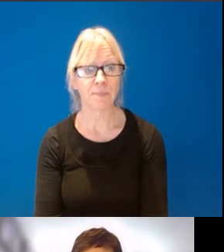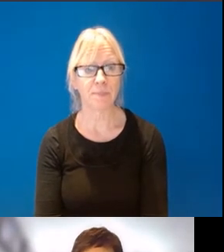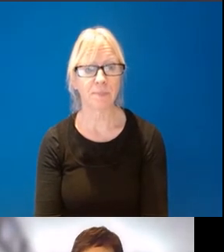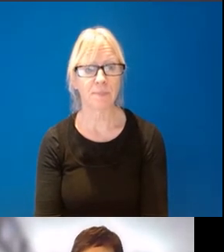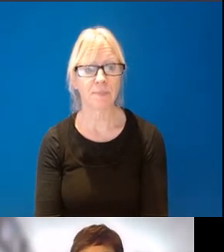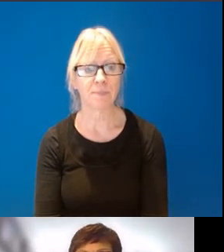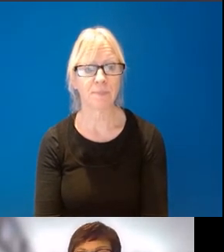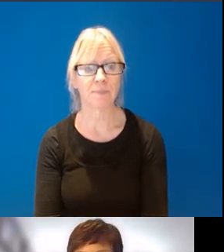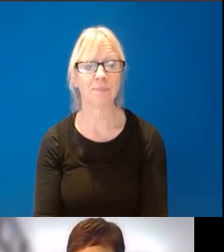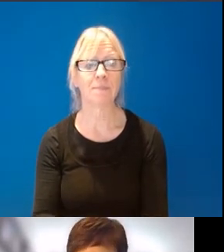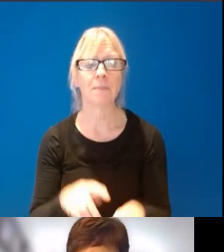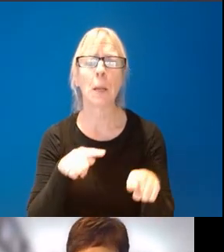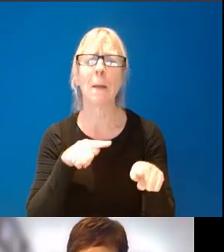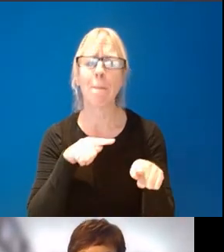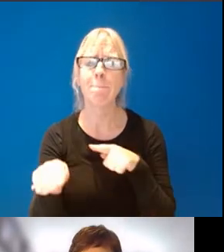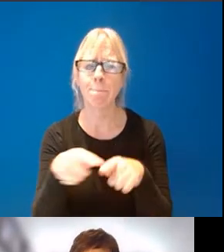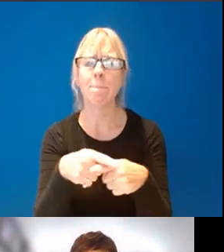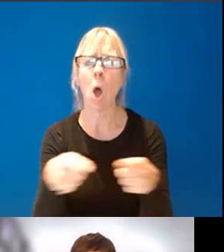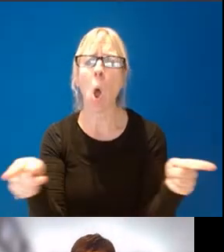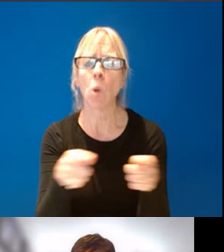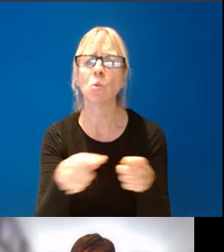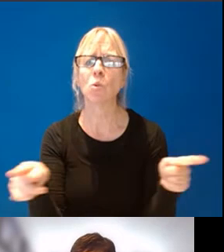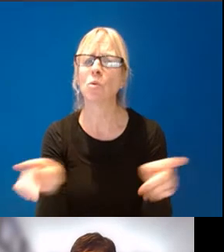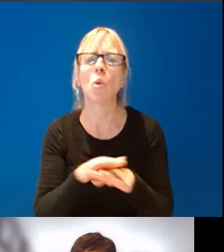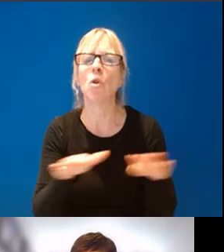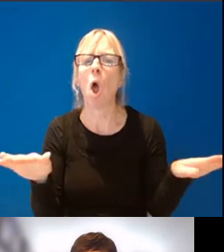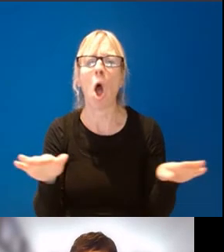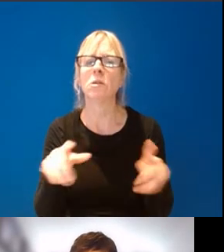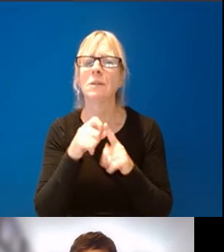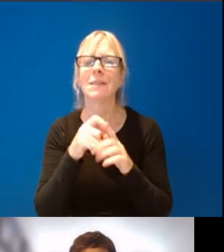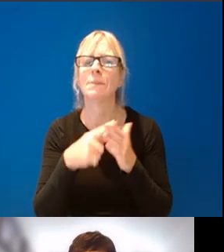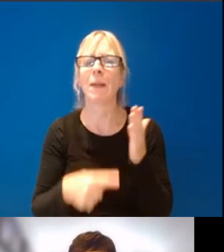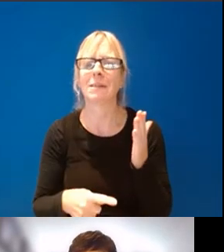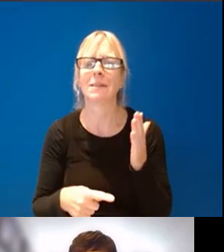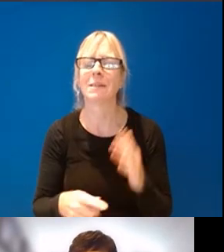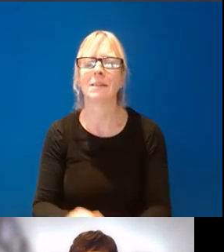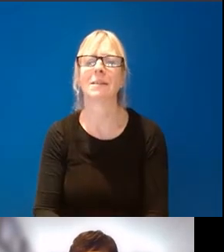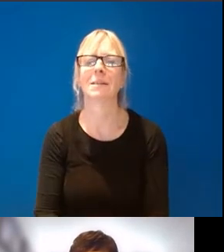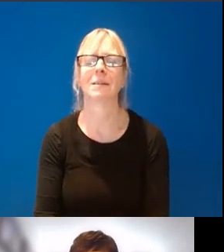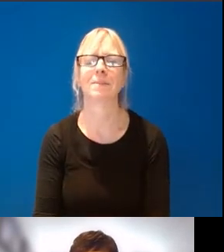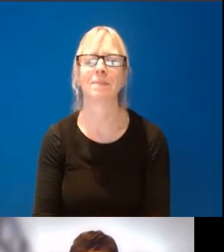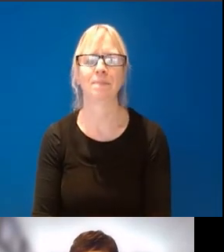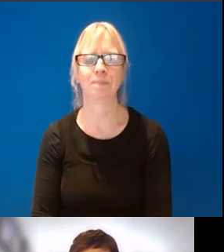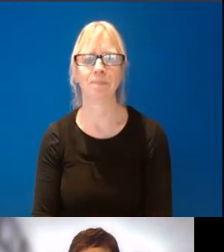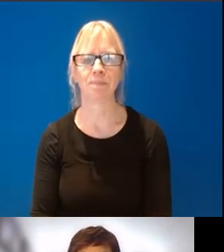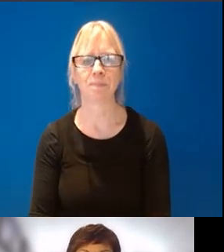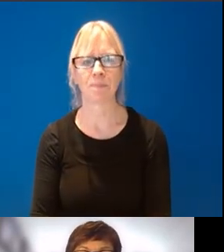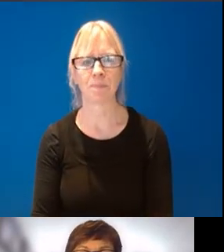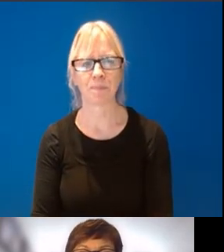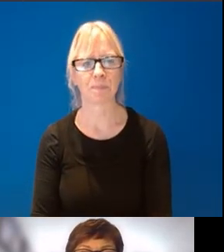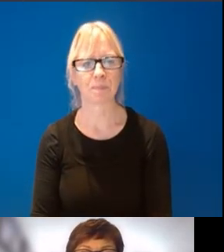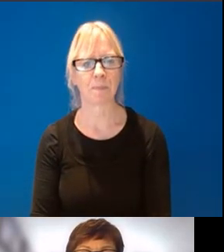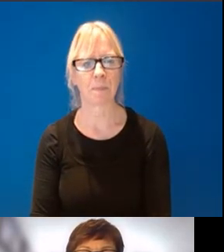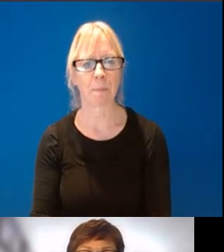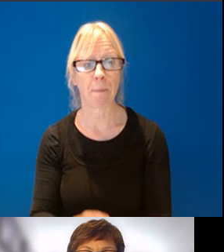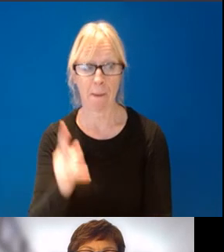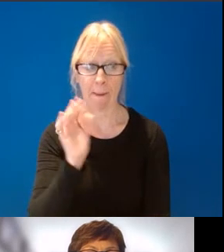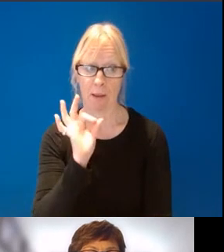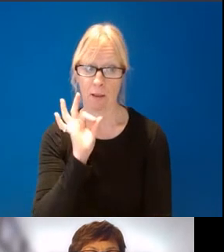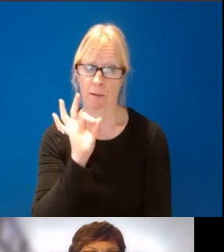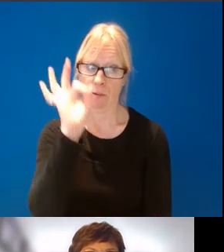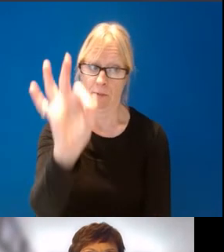And most of the people on the webinar don't consider themselves to have a disability today. That's great. And the next one.